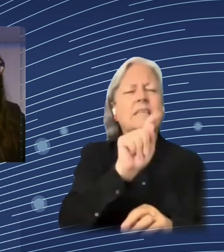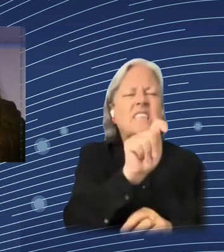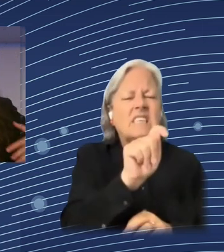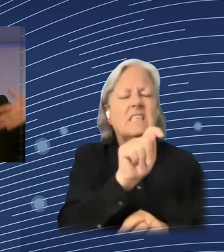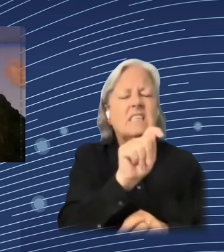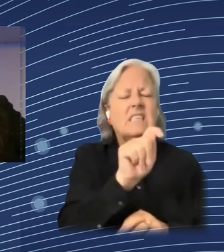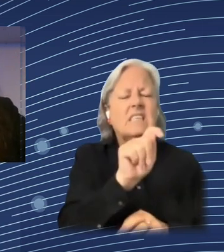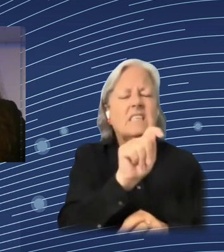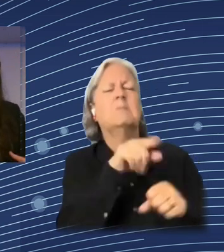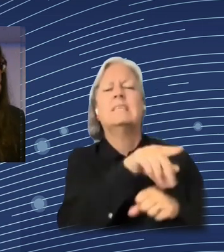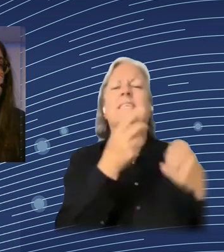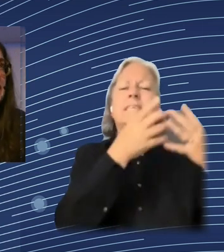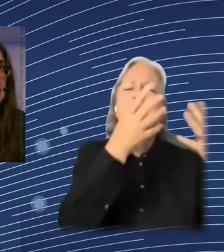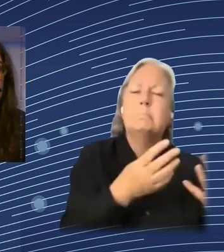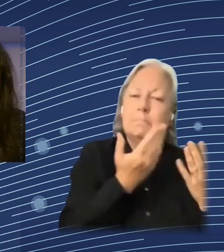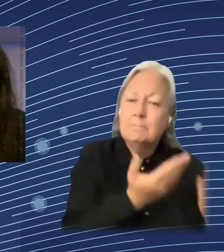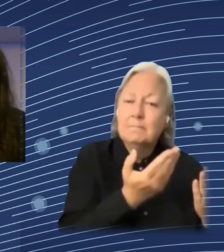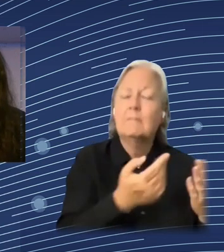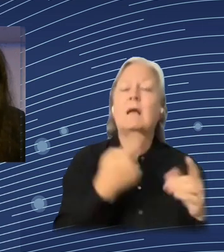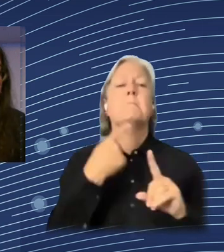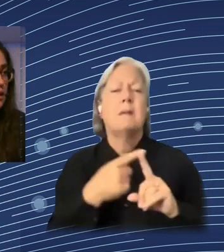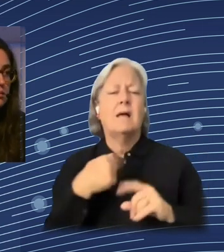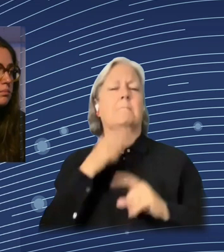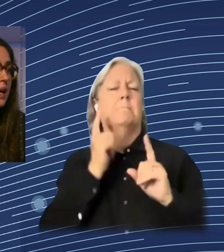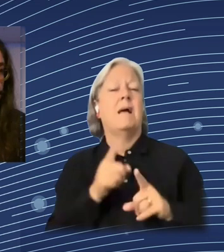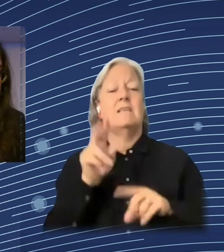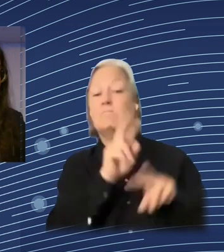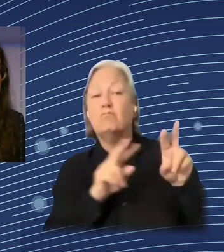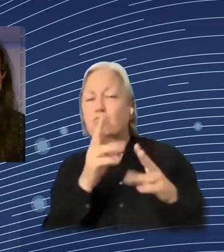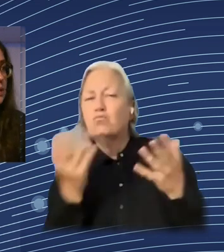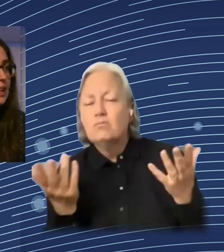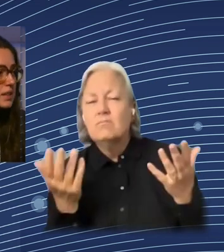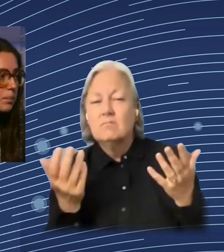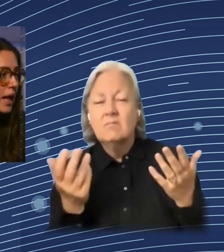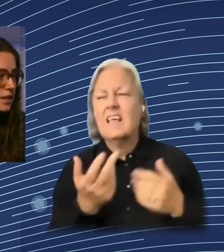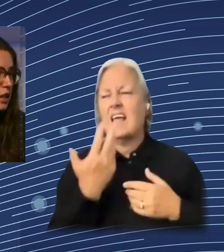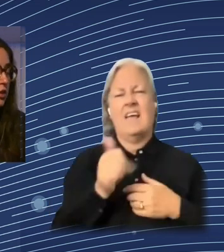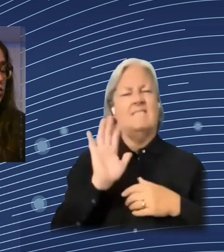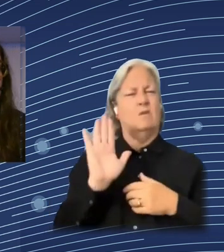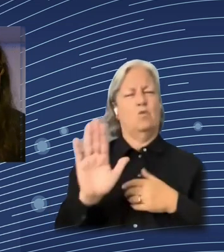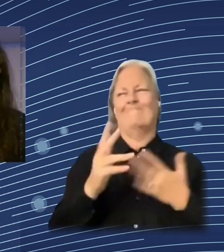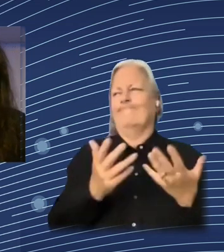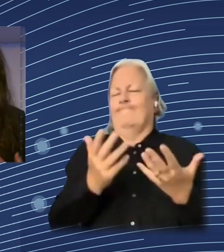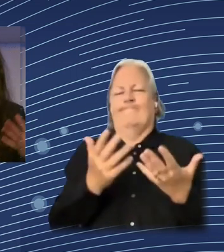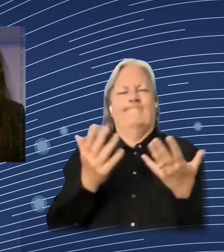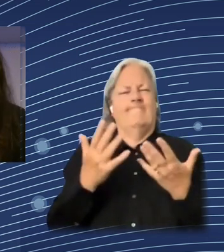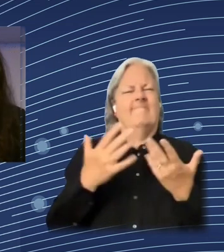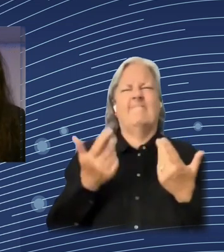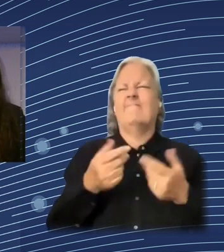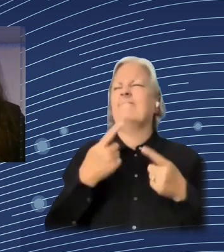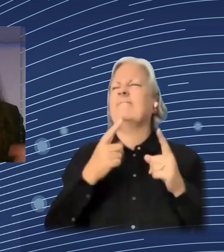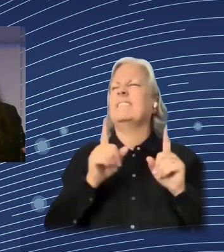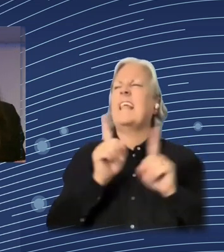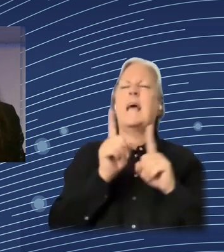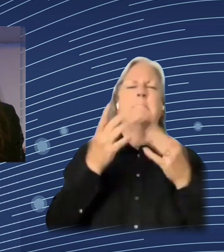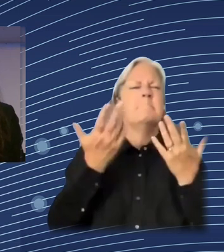code source, but then we also check, is there any appealing mechanism that is in place in order to make sure that if somebody